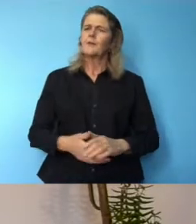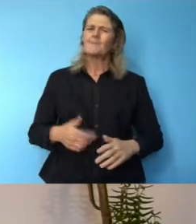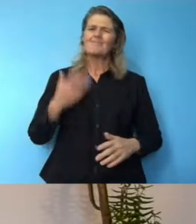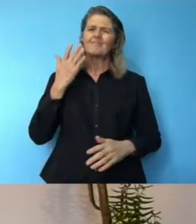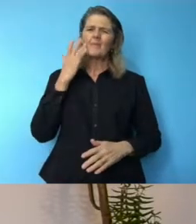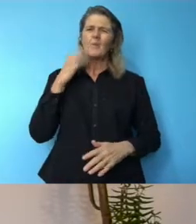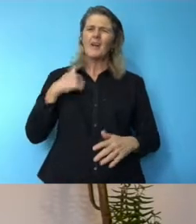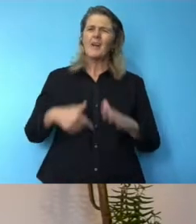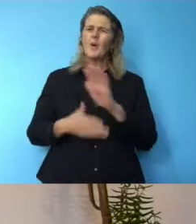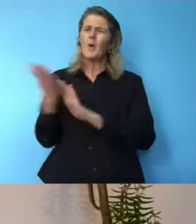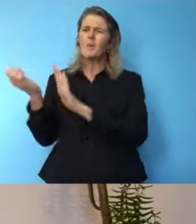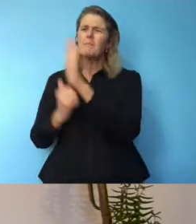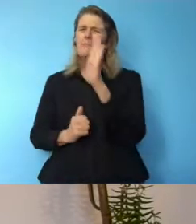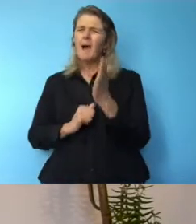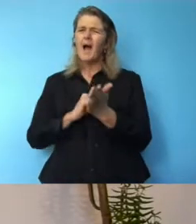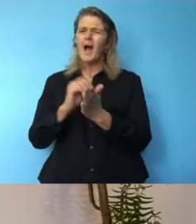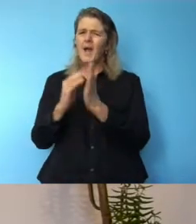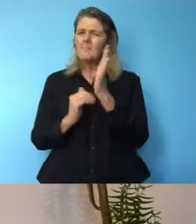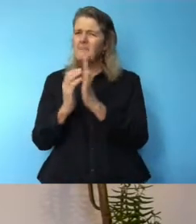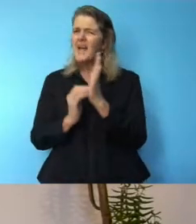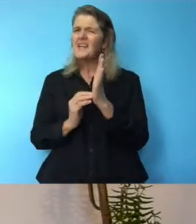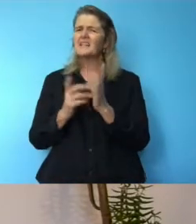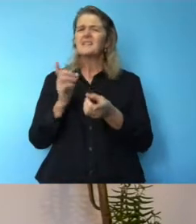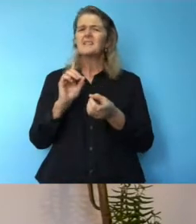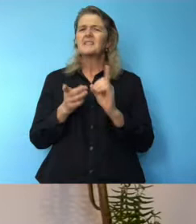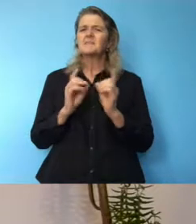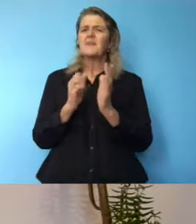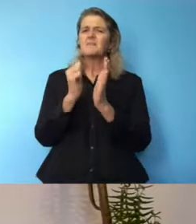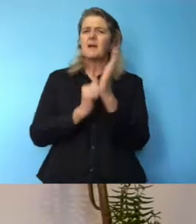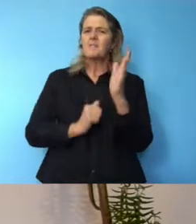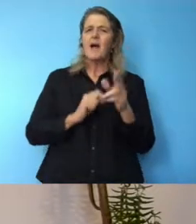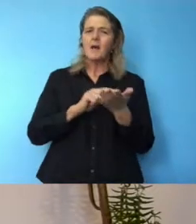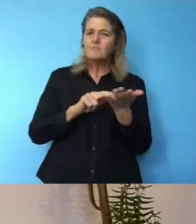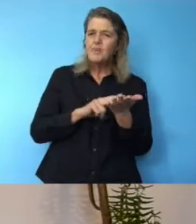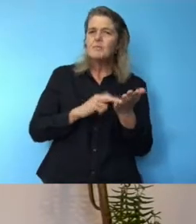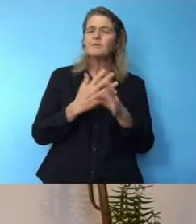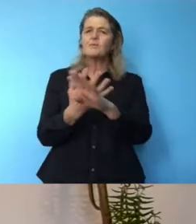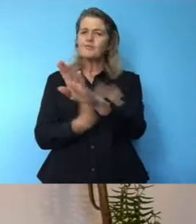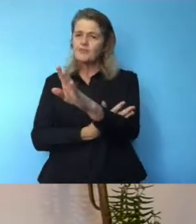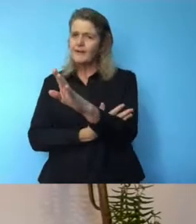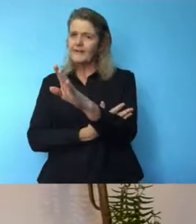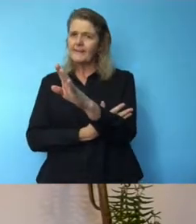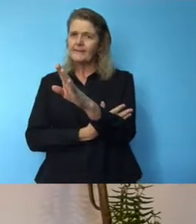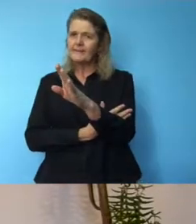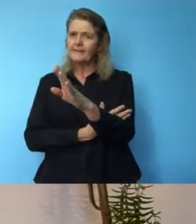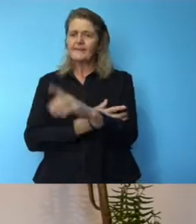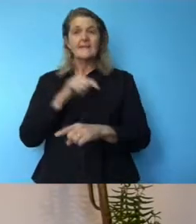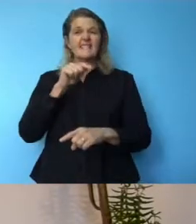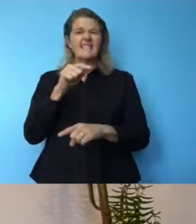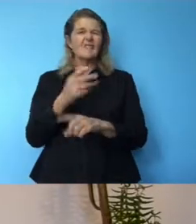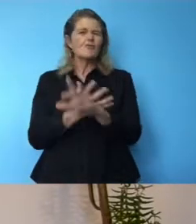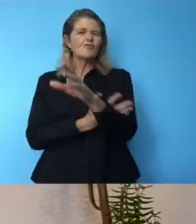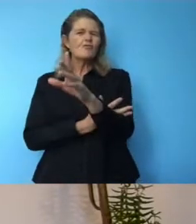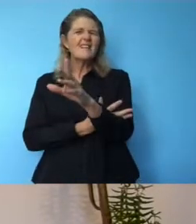paint, I will sometimes throw in a purple or a green. This green makes different greens to what these greens are, and it just